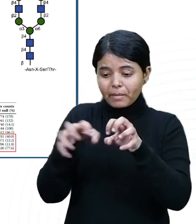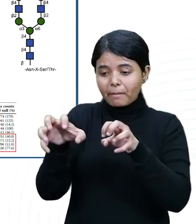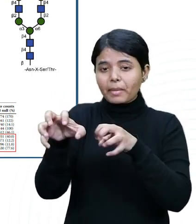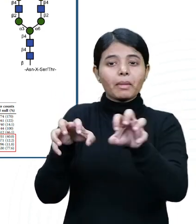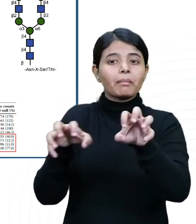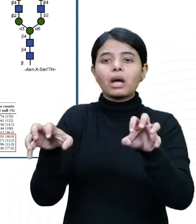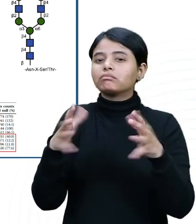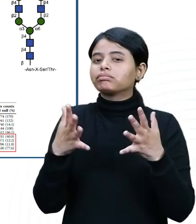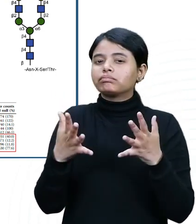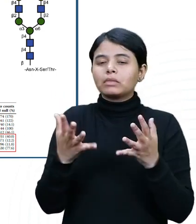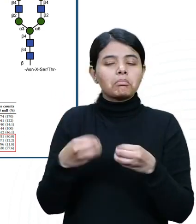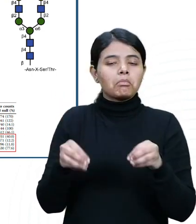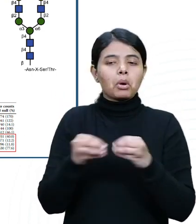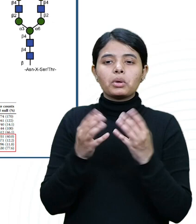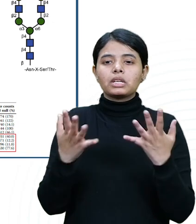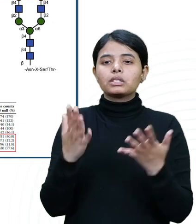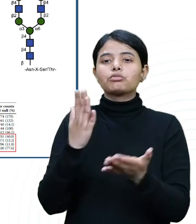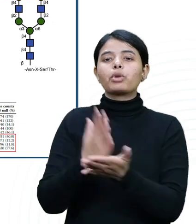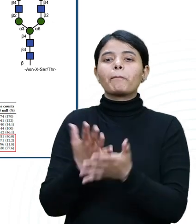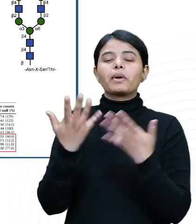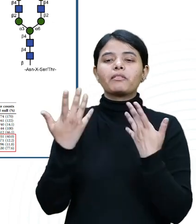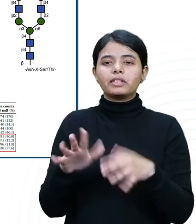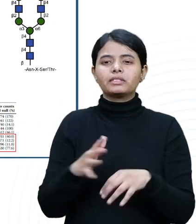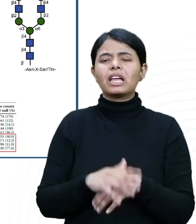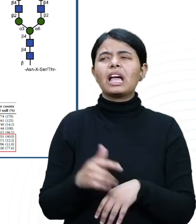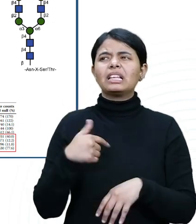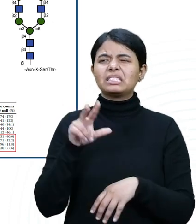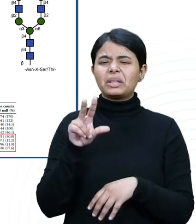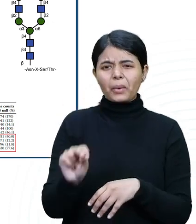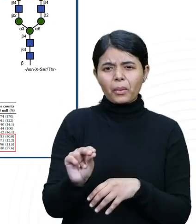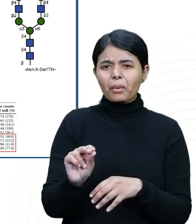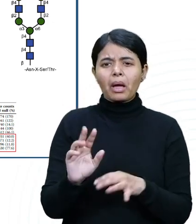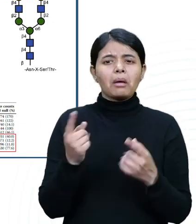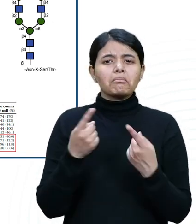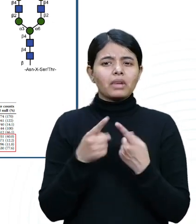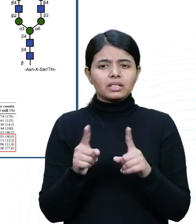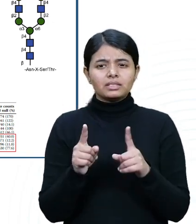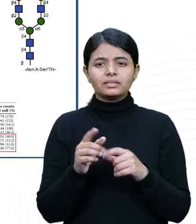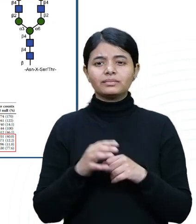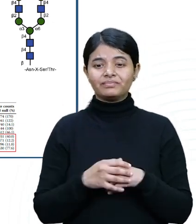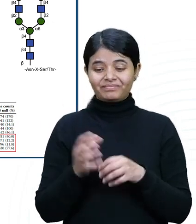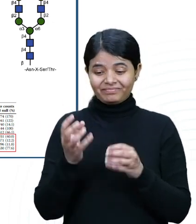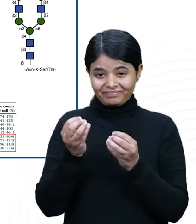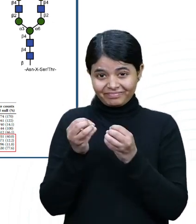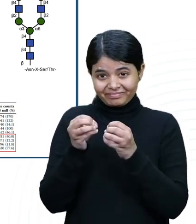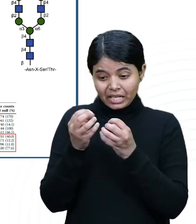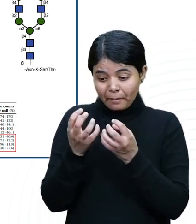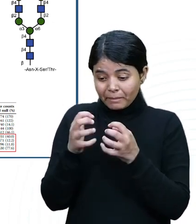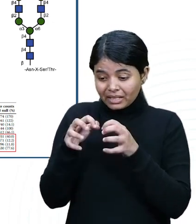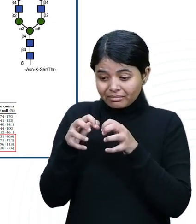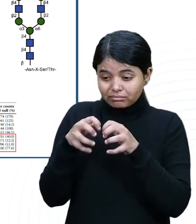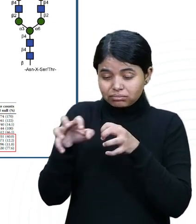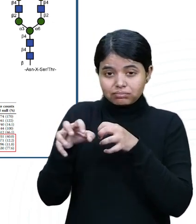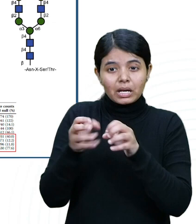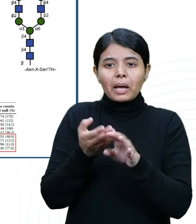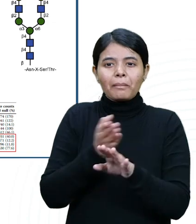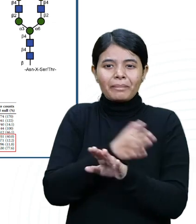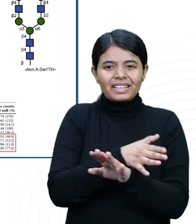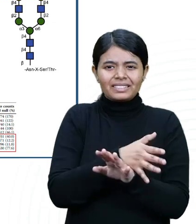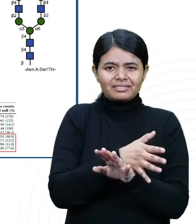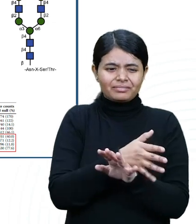previously characterized glucanac transferase. So the next possible enzyme which is working for this branching is